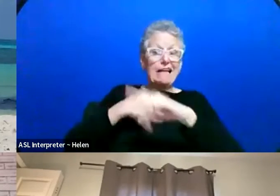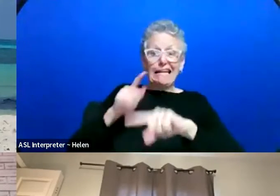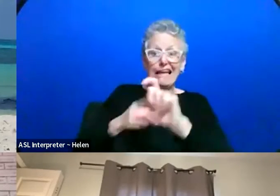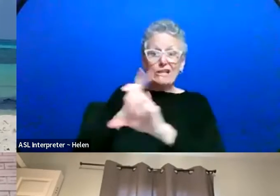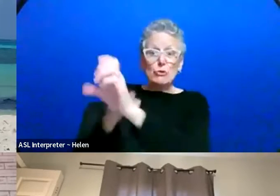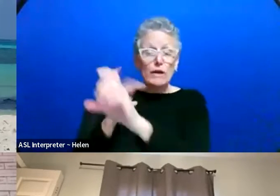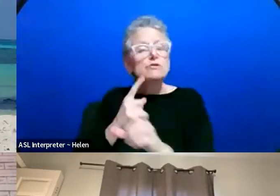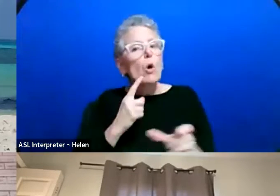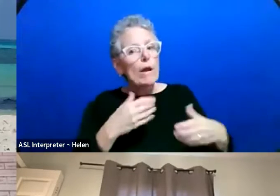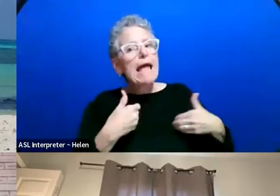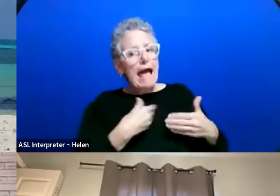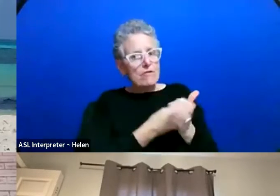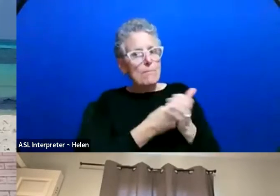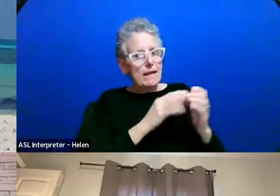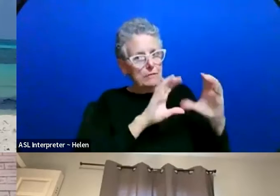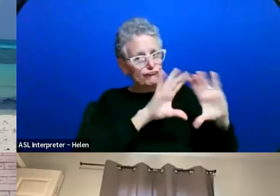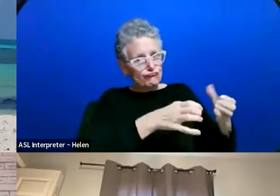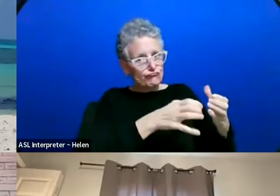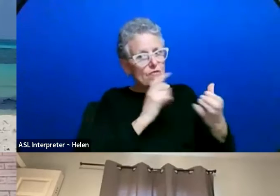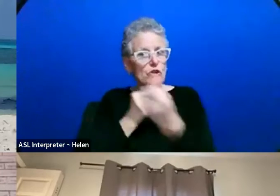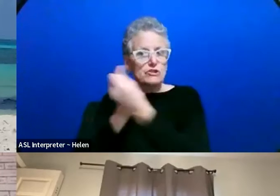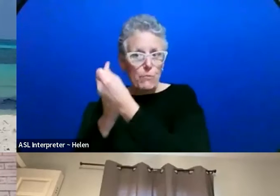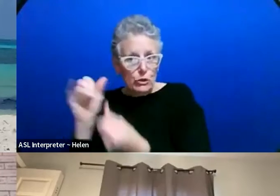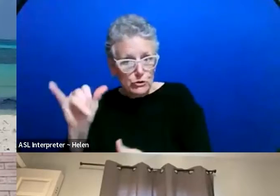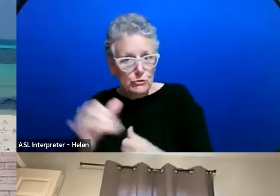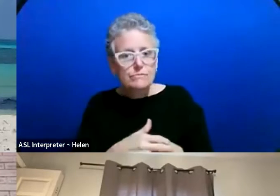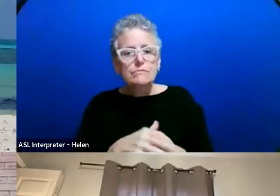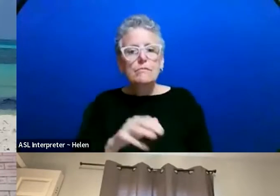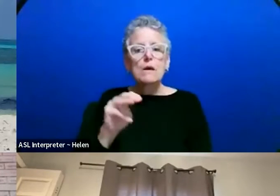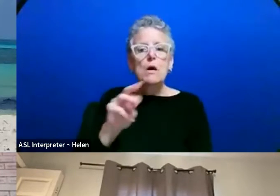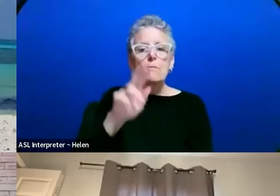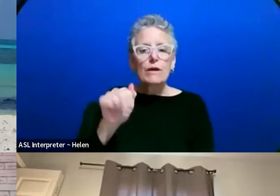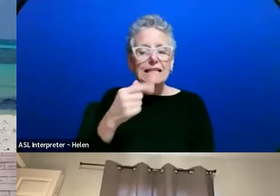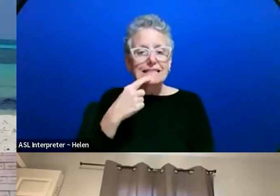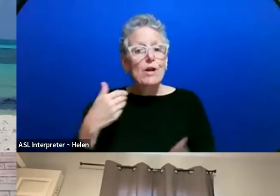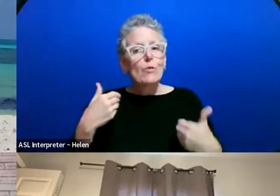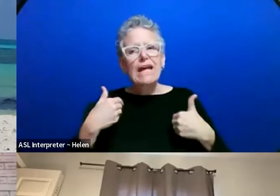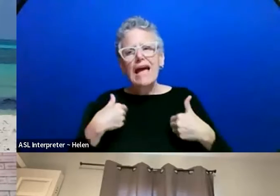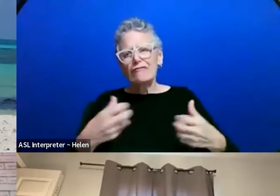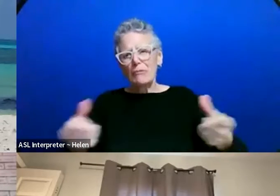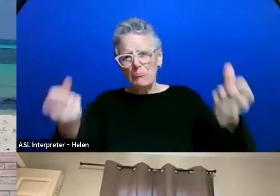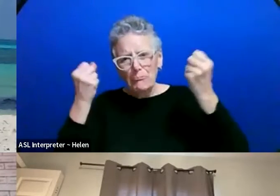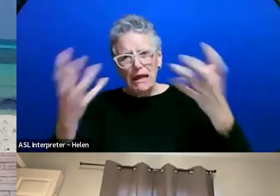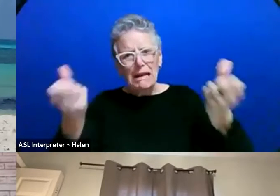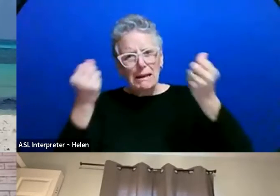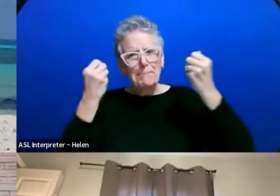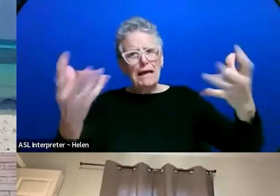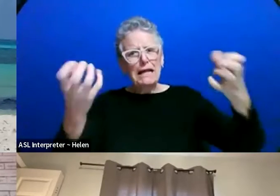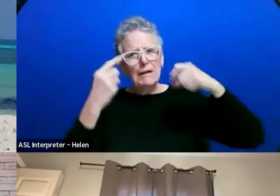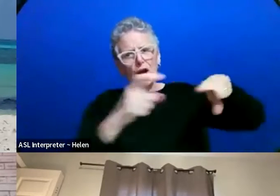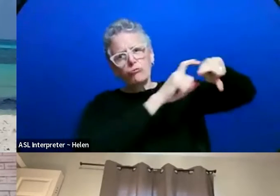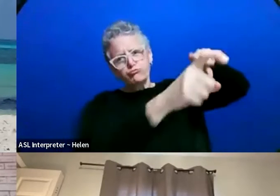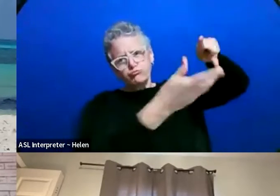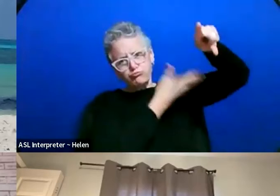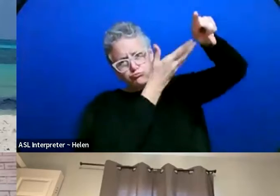mindful of that too. We also have a closet of equipment, not really a closet,